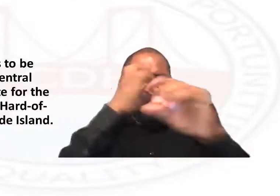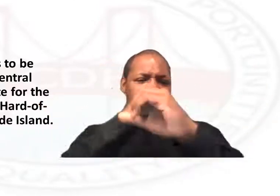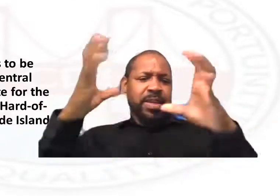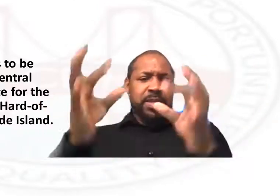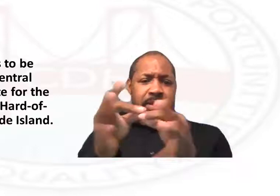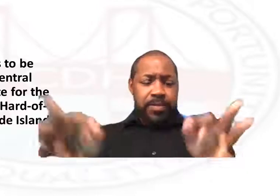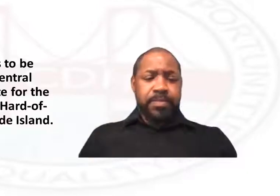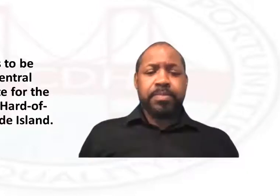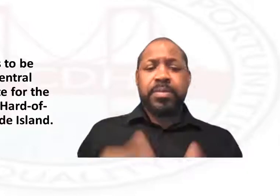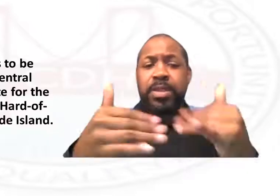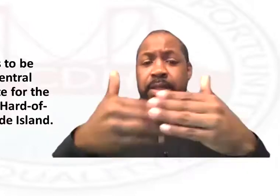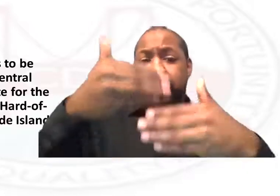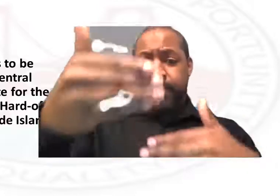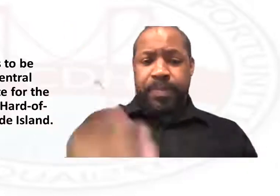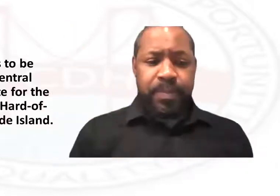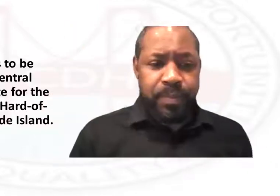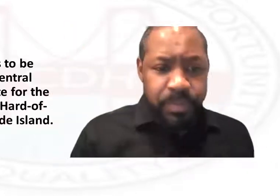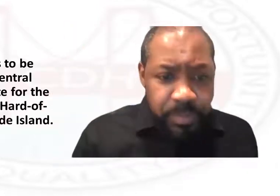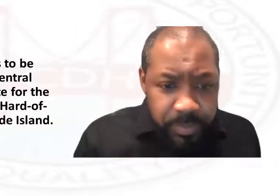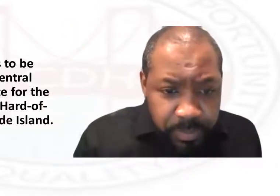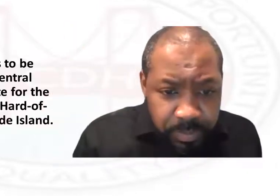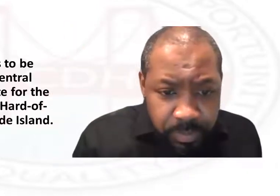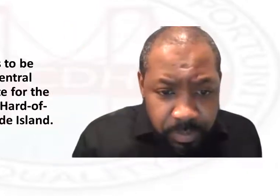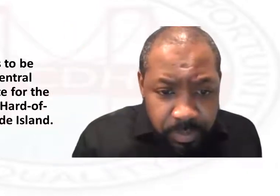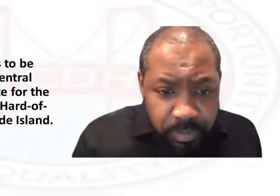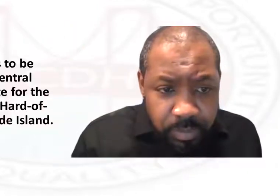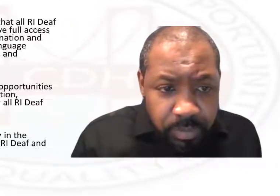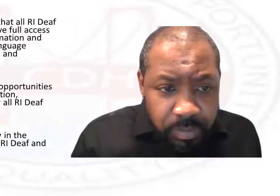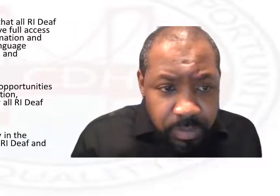So that's our role. Sorry. Yeah.